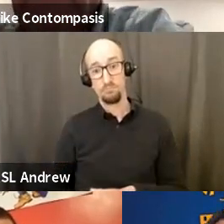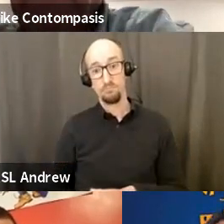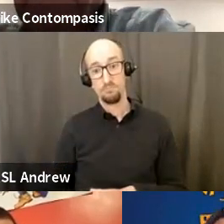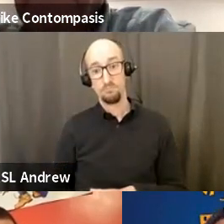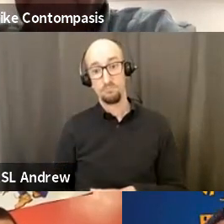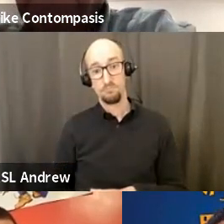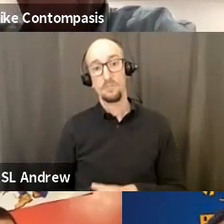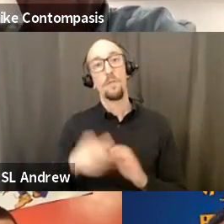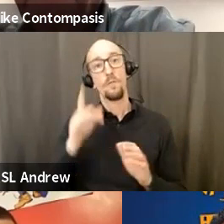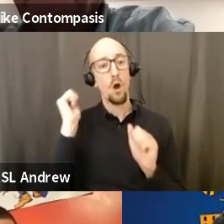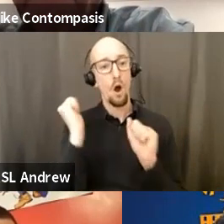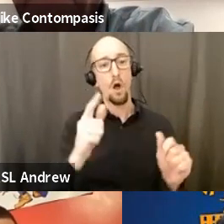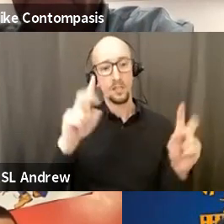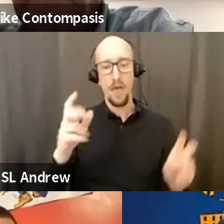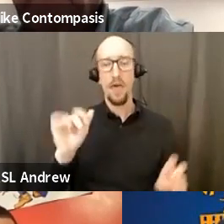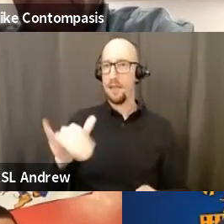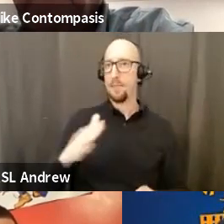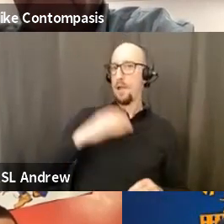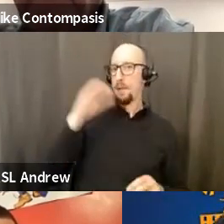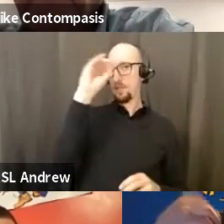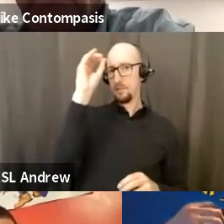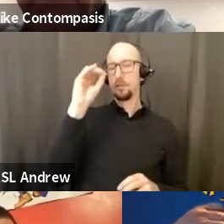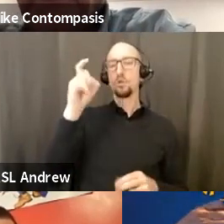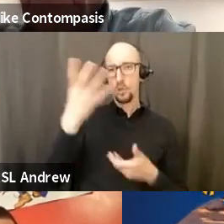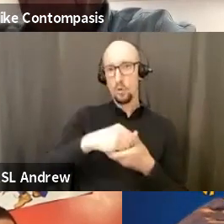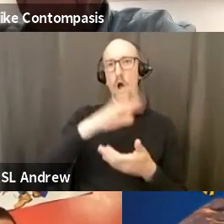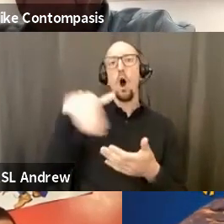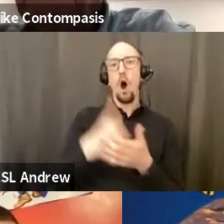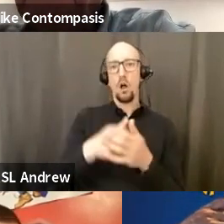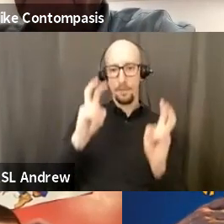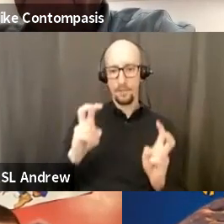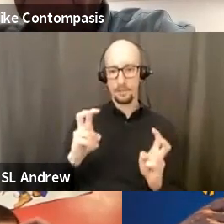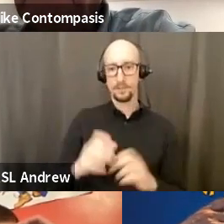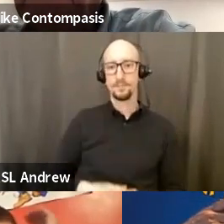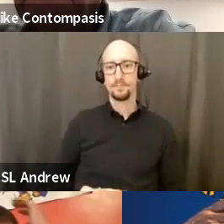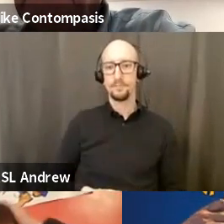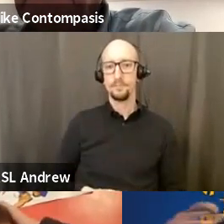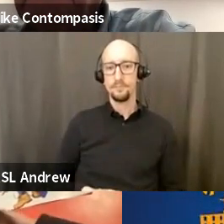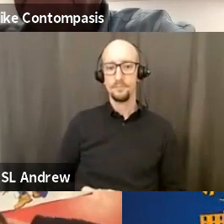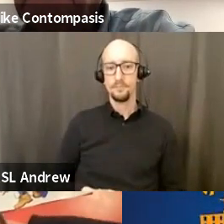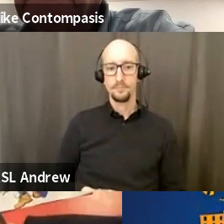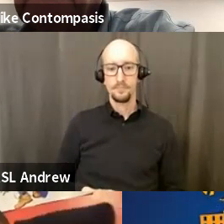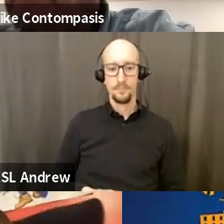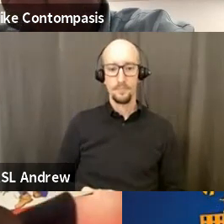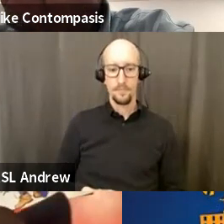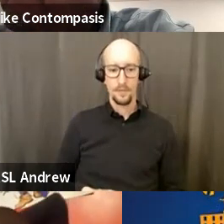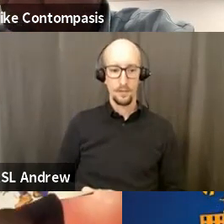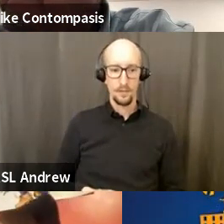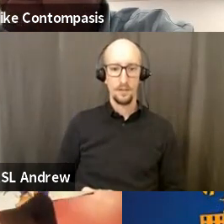All subjects, in my opinion, all subjects. No, thank you. Just speaking out of turn, but